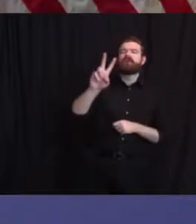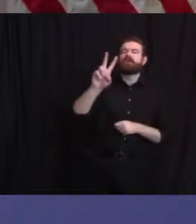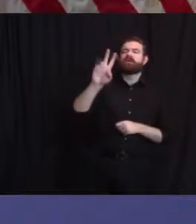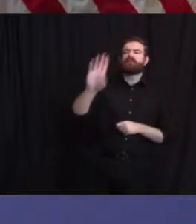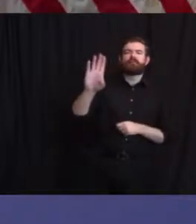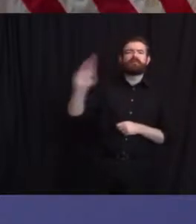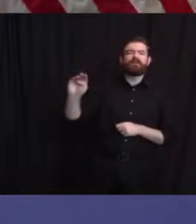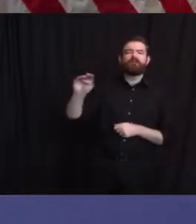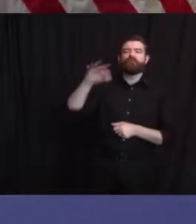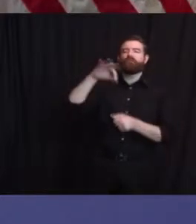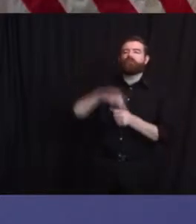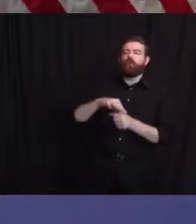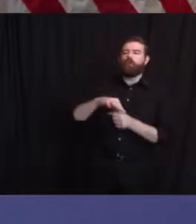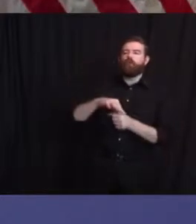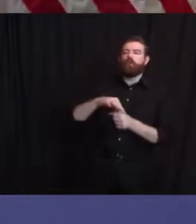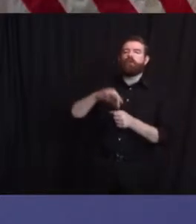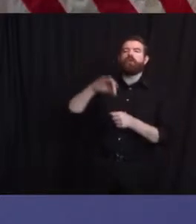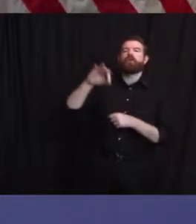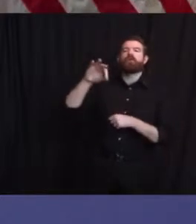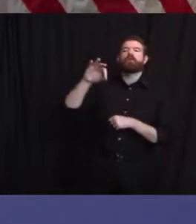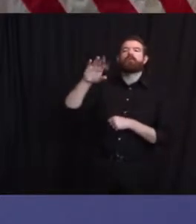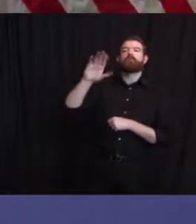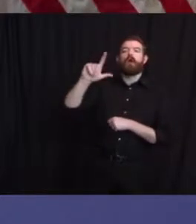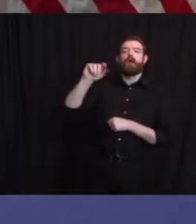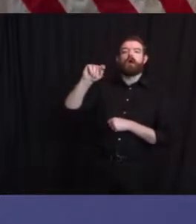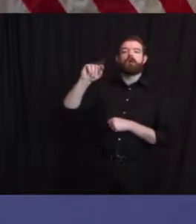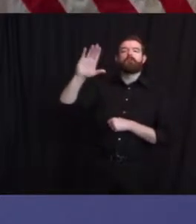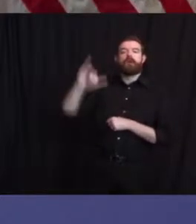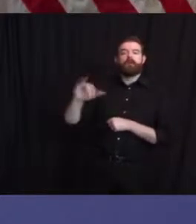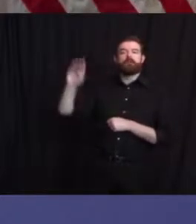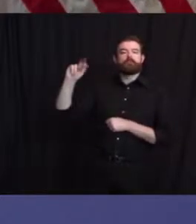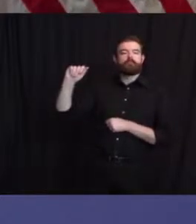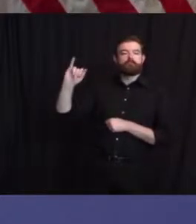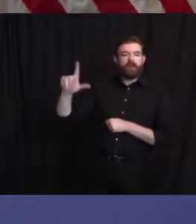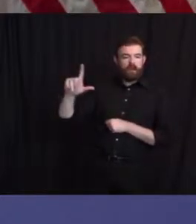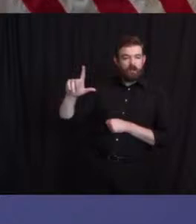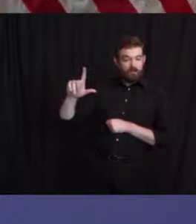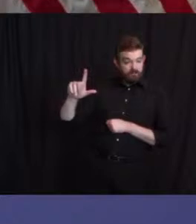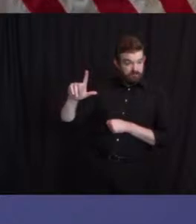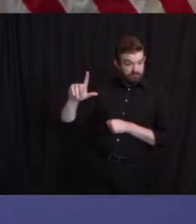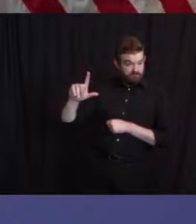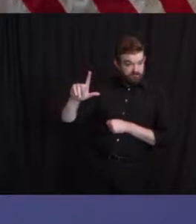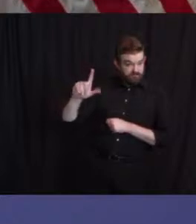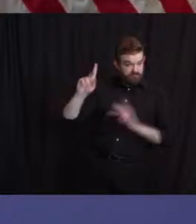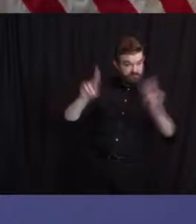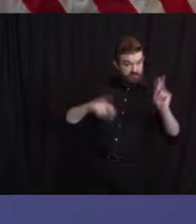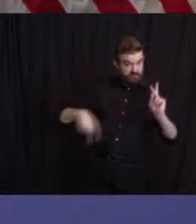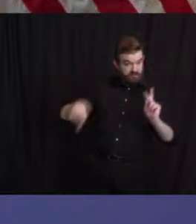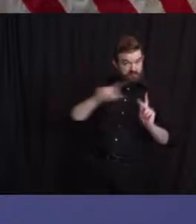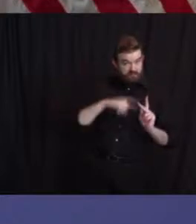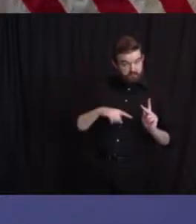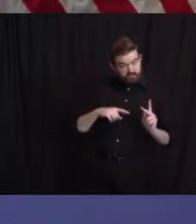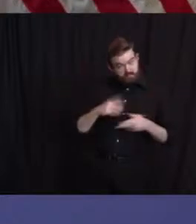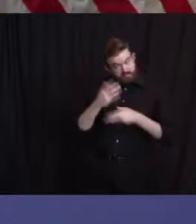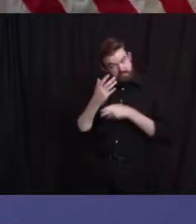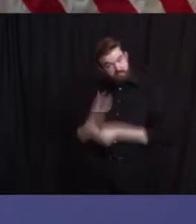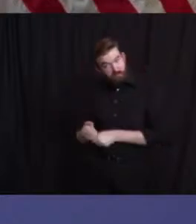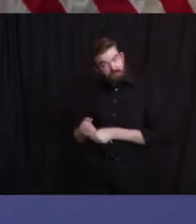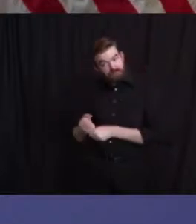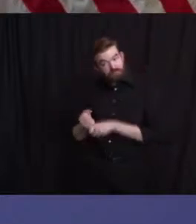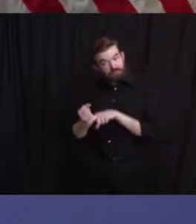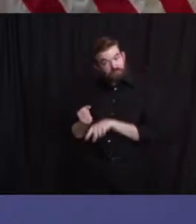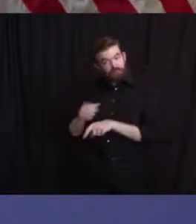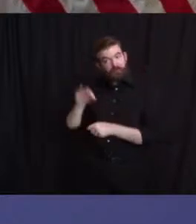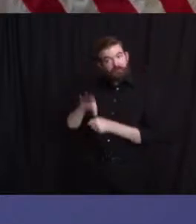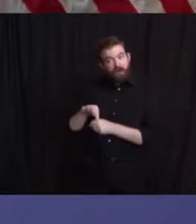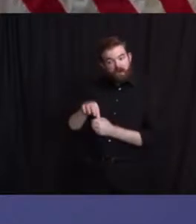results? On school funding, you proposed an additional $336 million for next year, and districts were notified yesterday